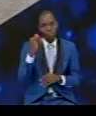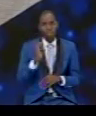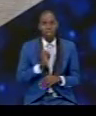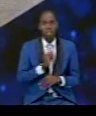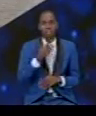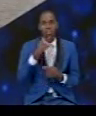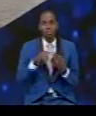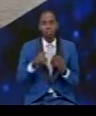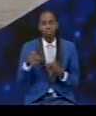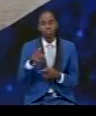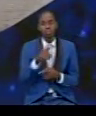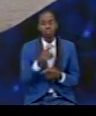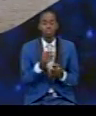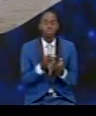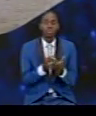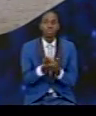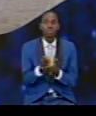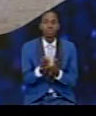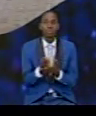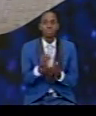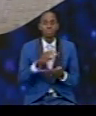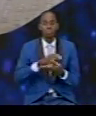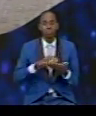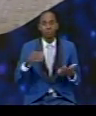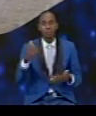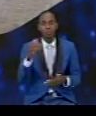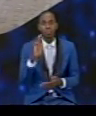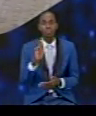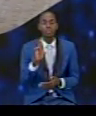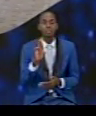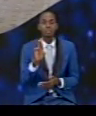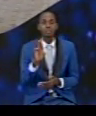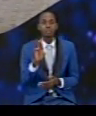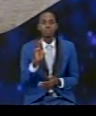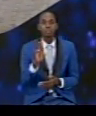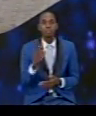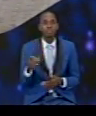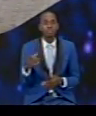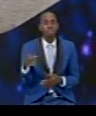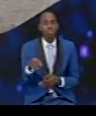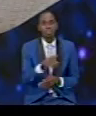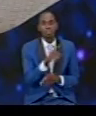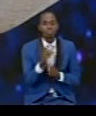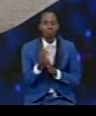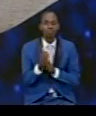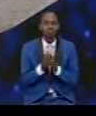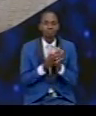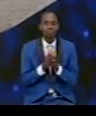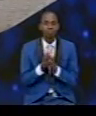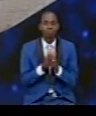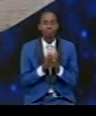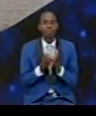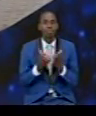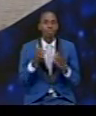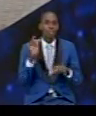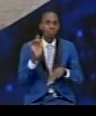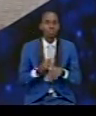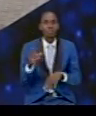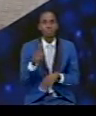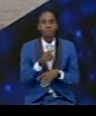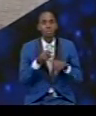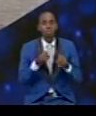tell you the truth verse 17 they seriously affect you but not well